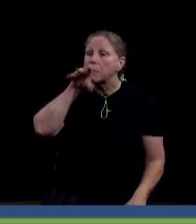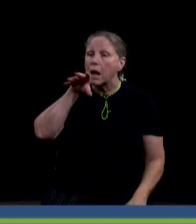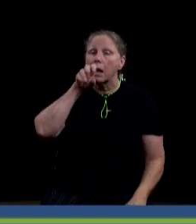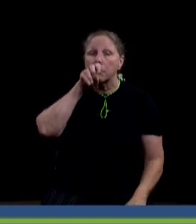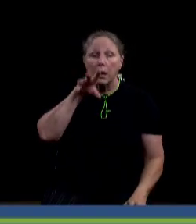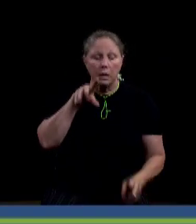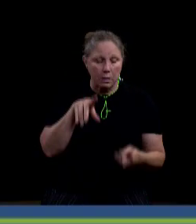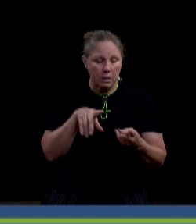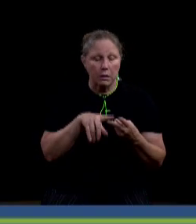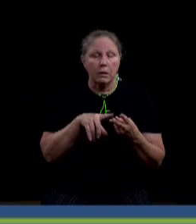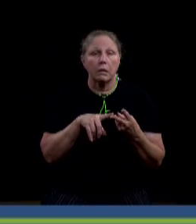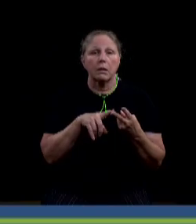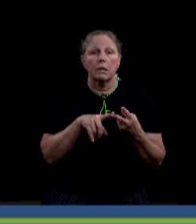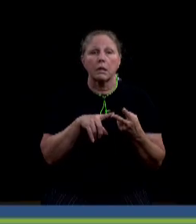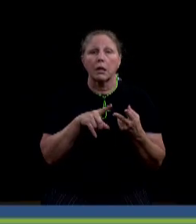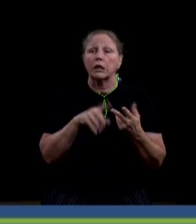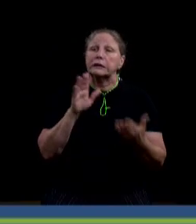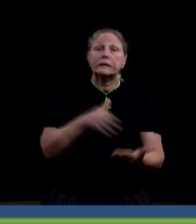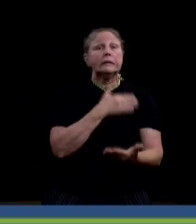or cheering.